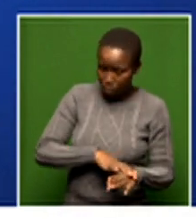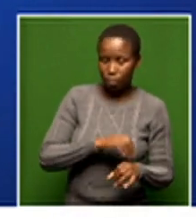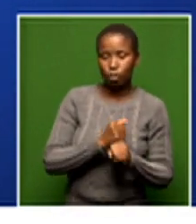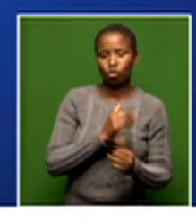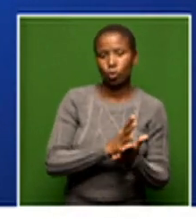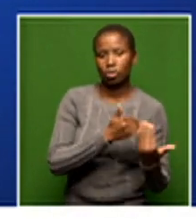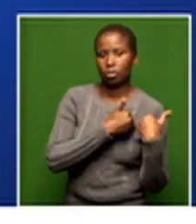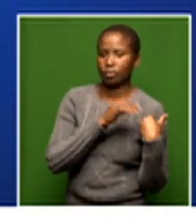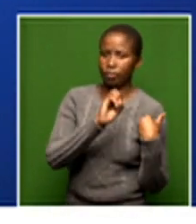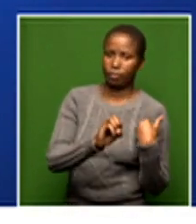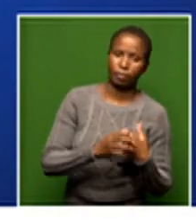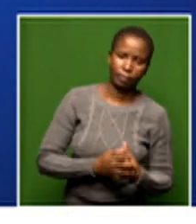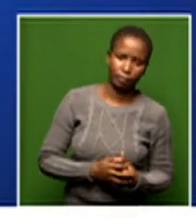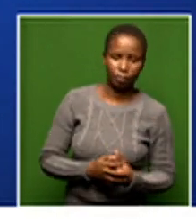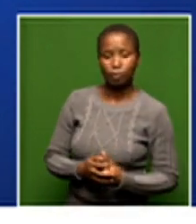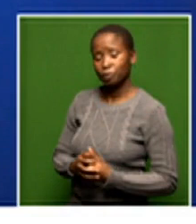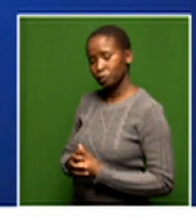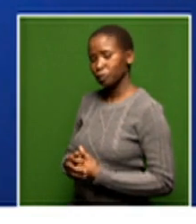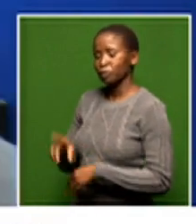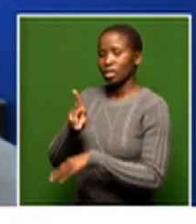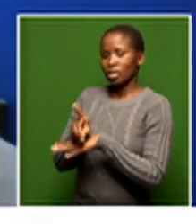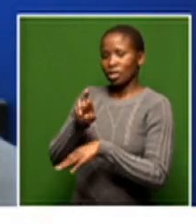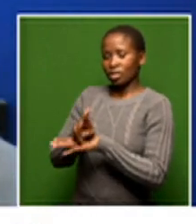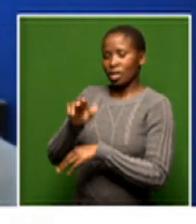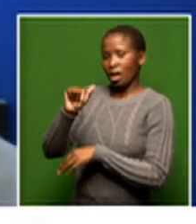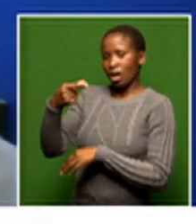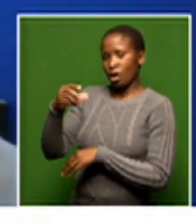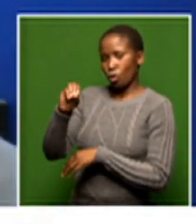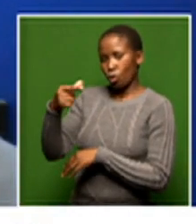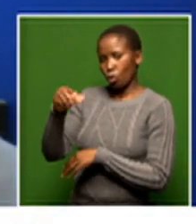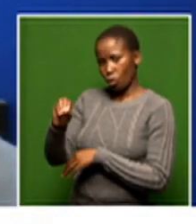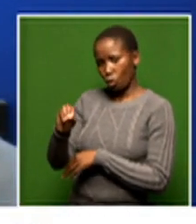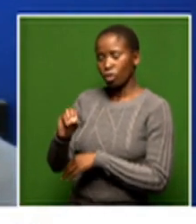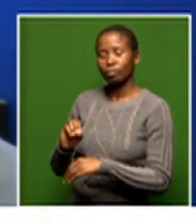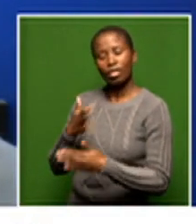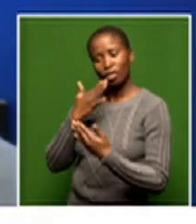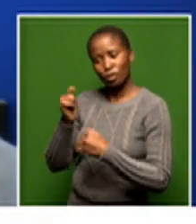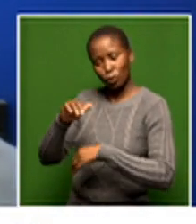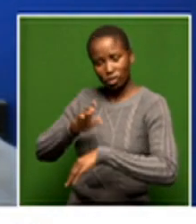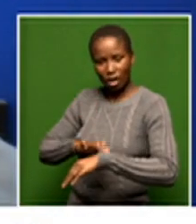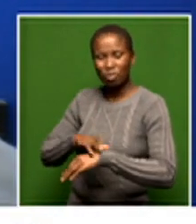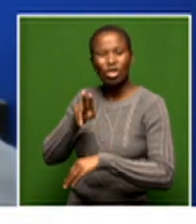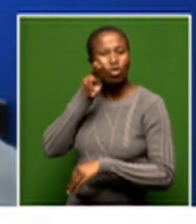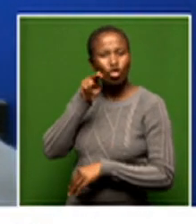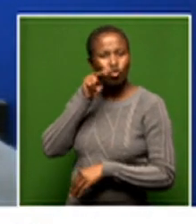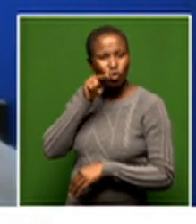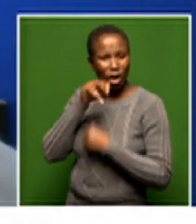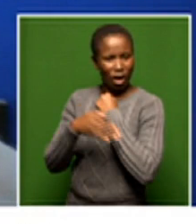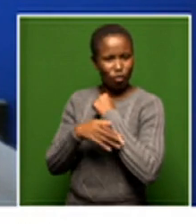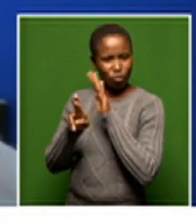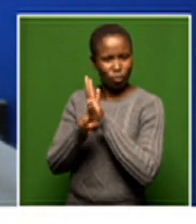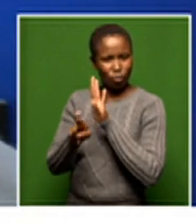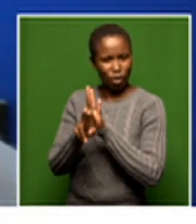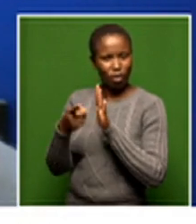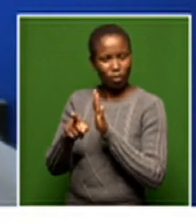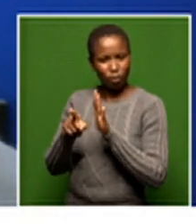quality is maintained. Dr. Agogo, thanks so much for your time. Dr. Emmanuel Agogo is the Nigeria country representative for the